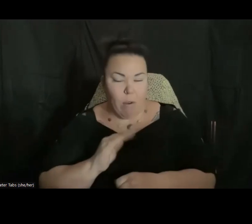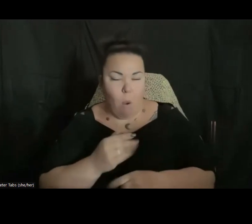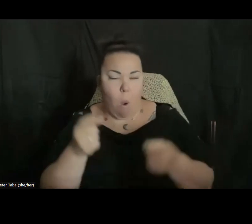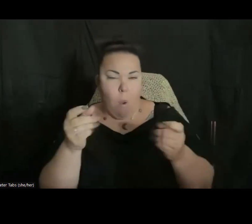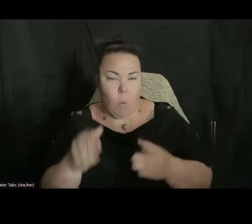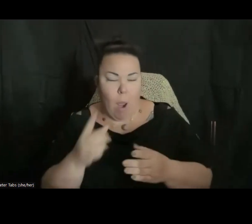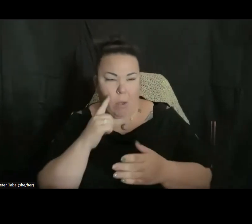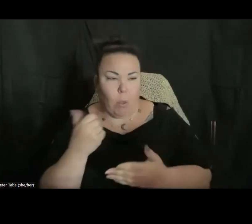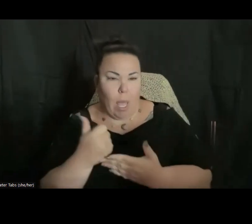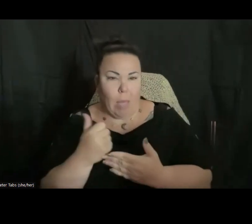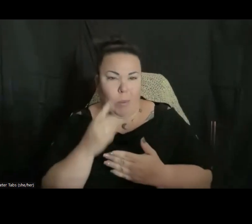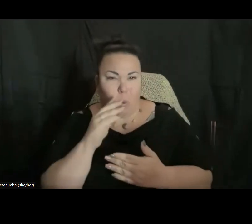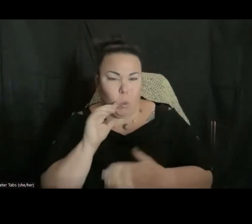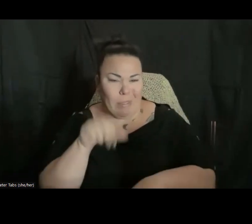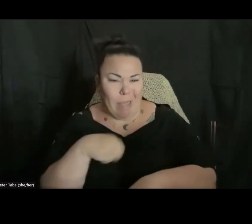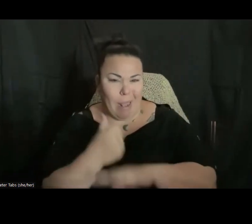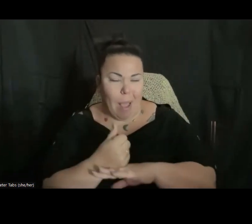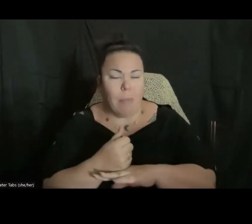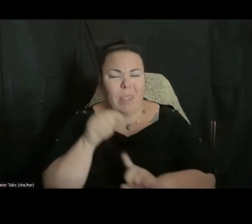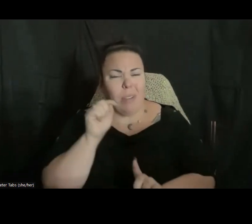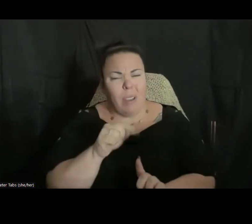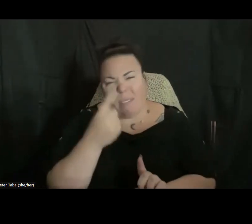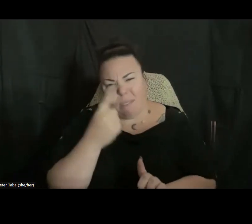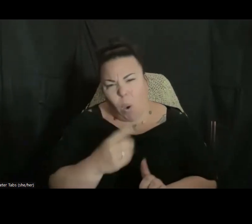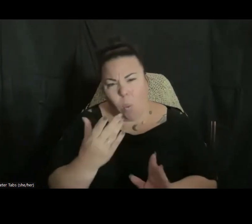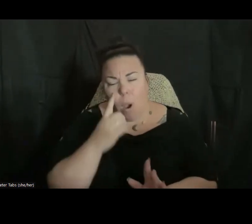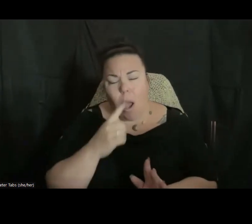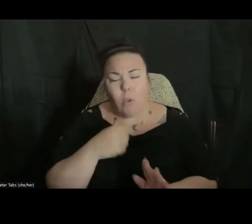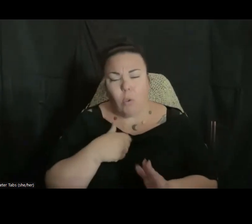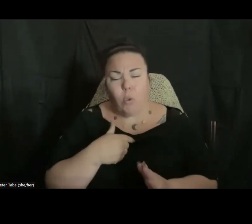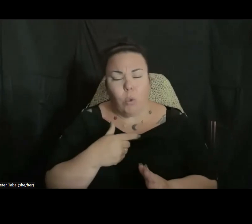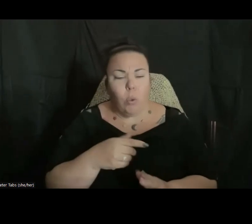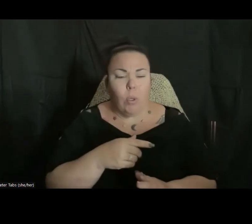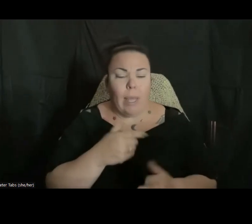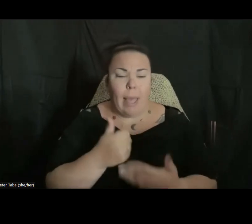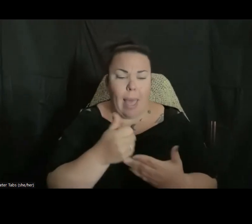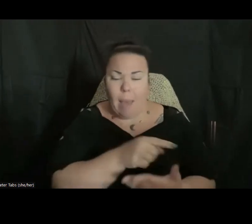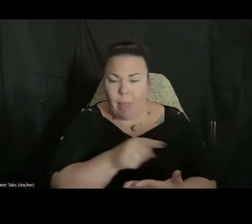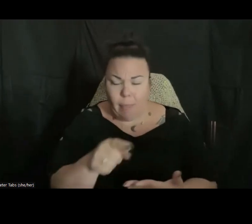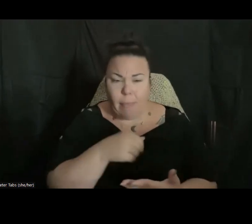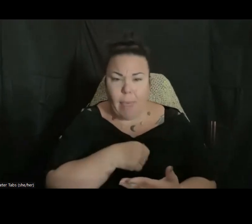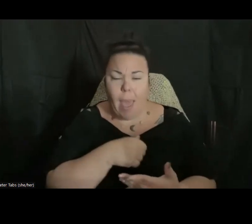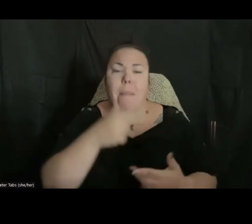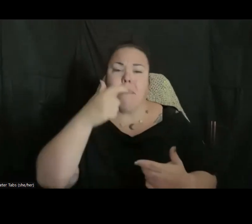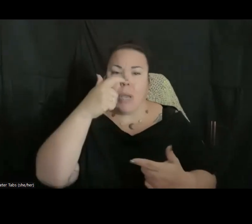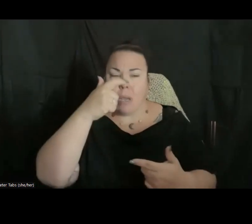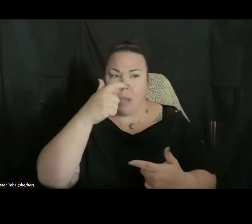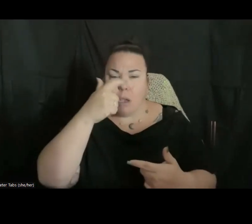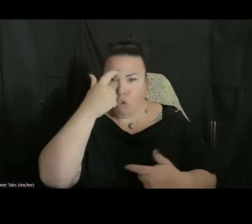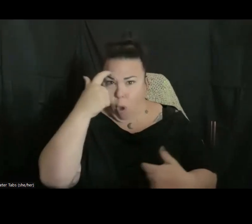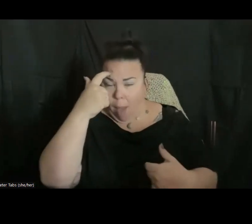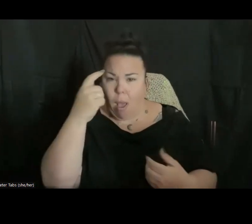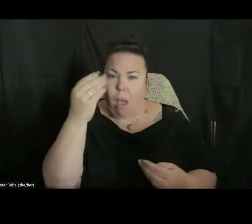was to help survivors heal from trauma and prevent them from falling in the river again. And also hopefully to prevent their children